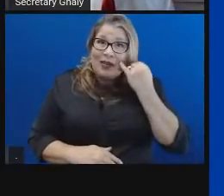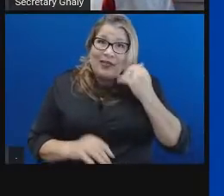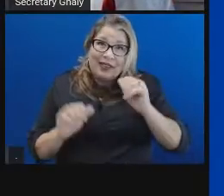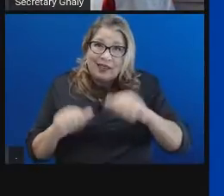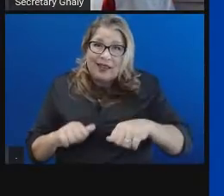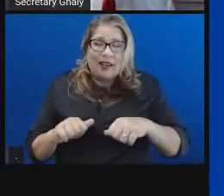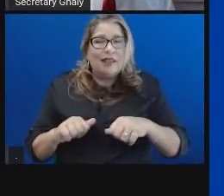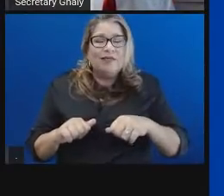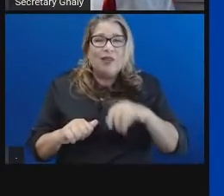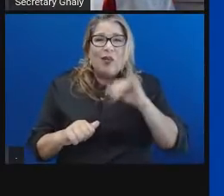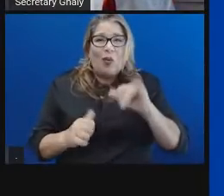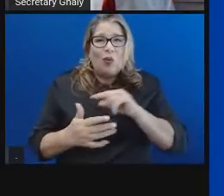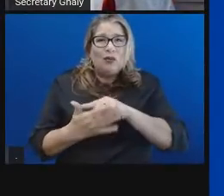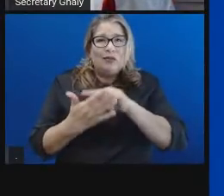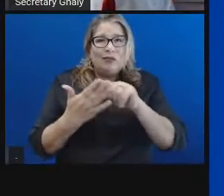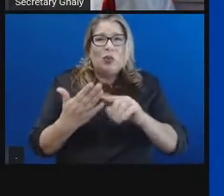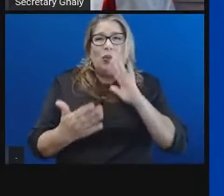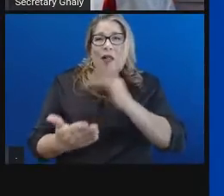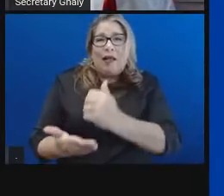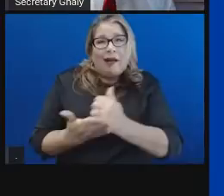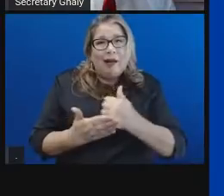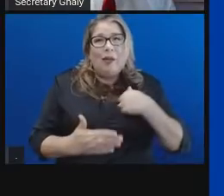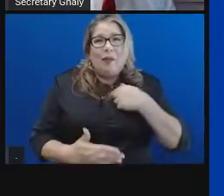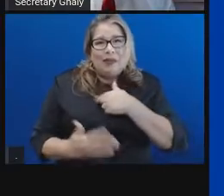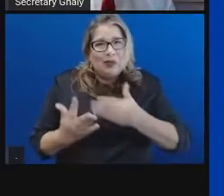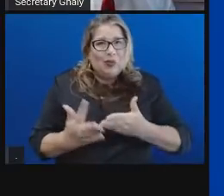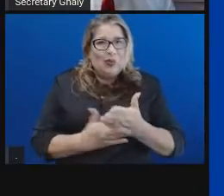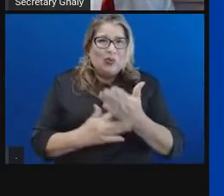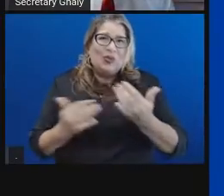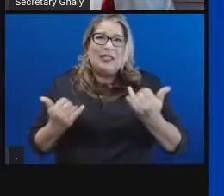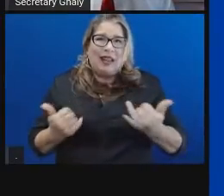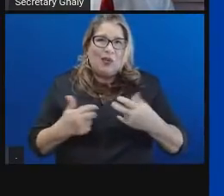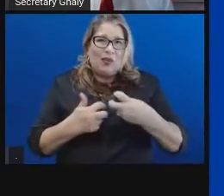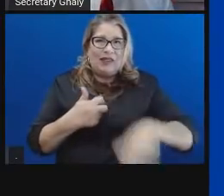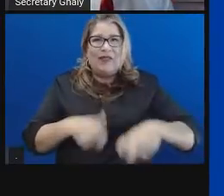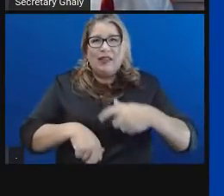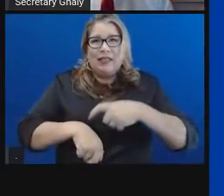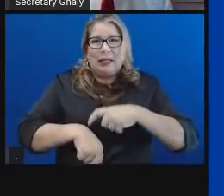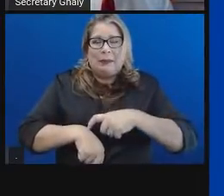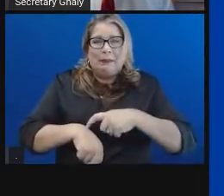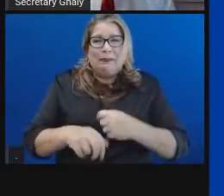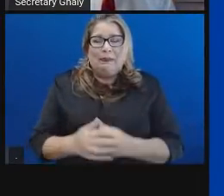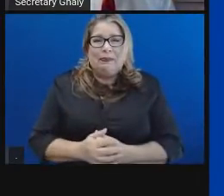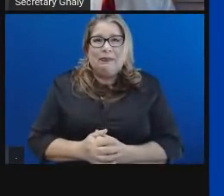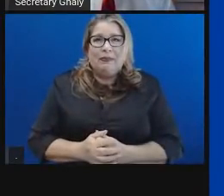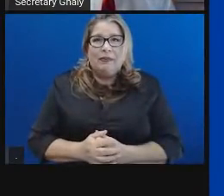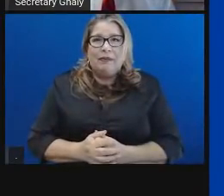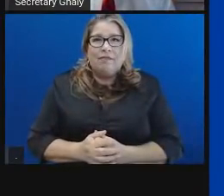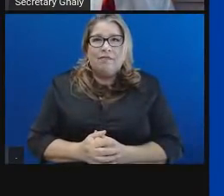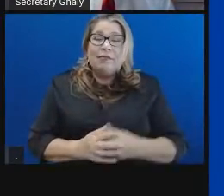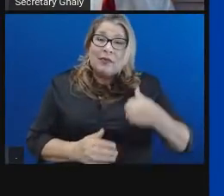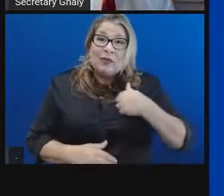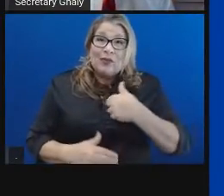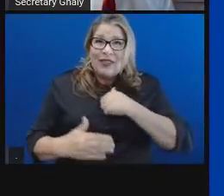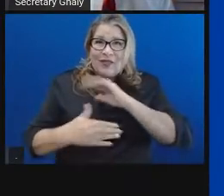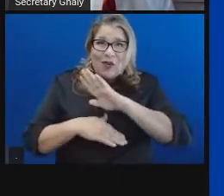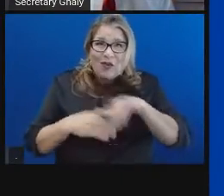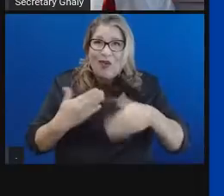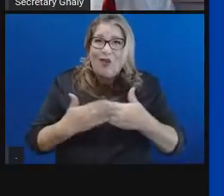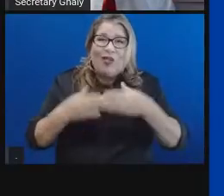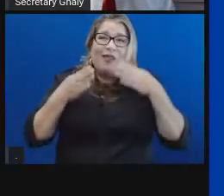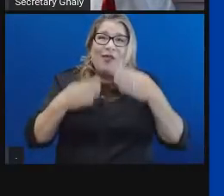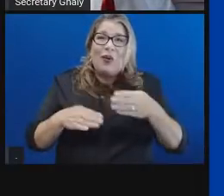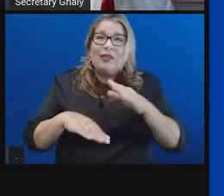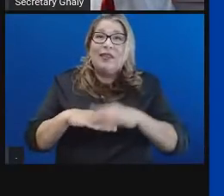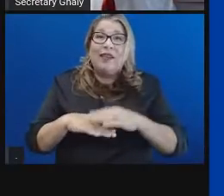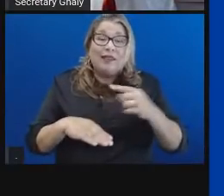very important to help us through this period of time. And again, all focused on Californians coming together to save